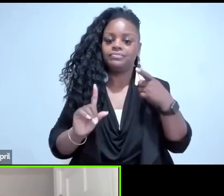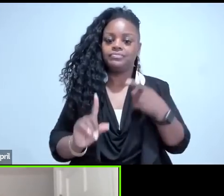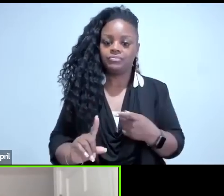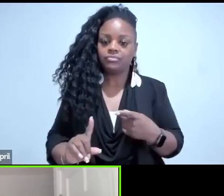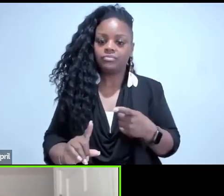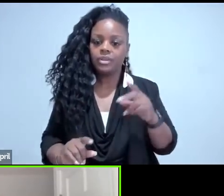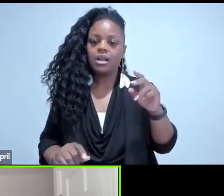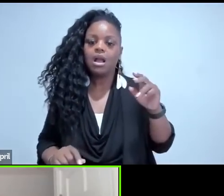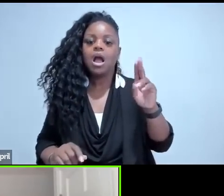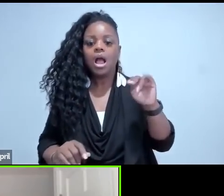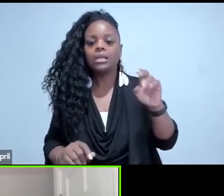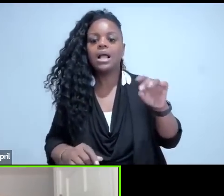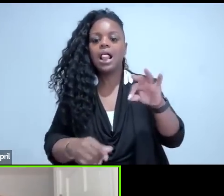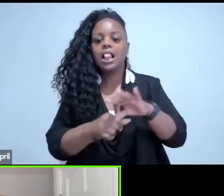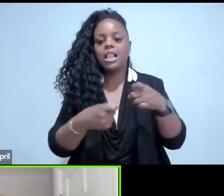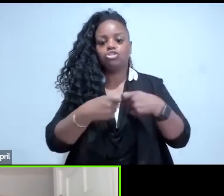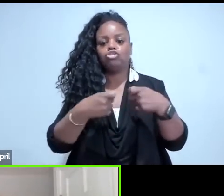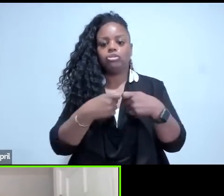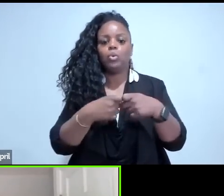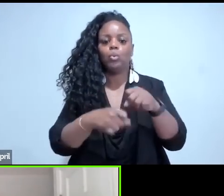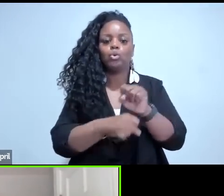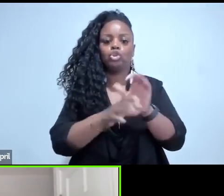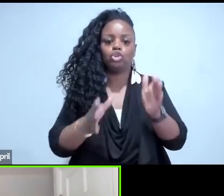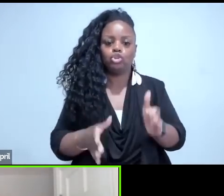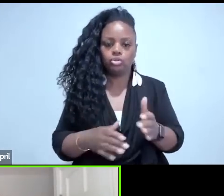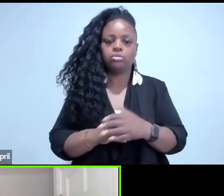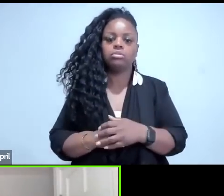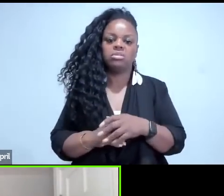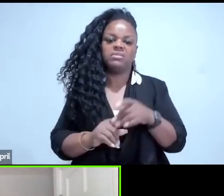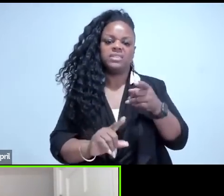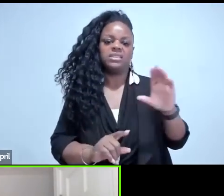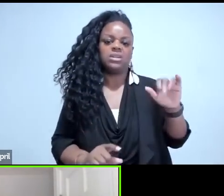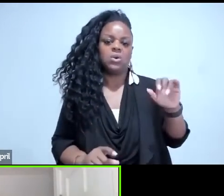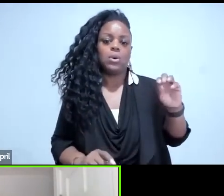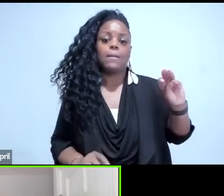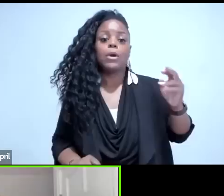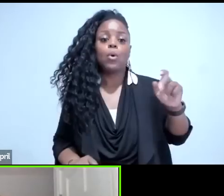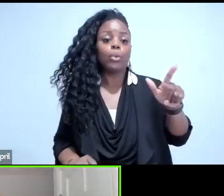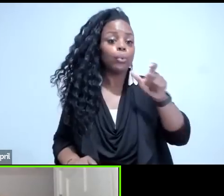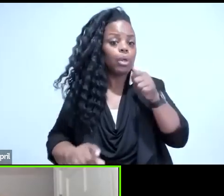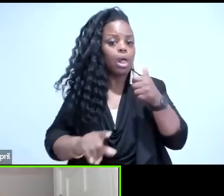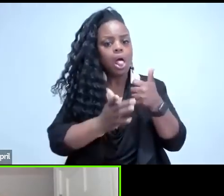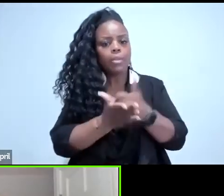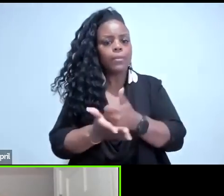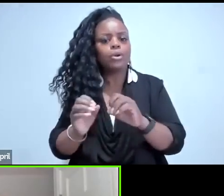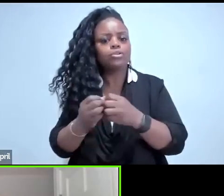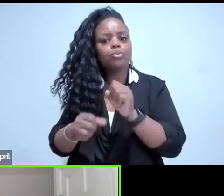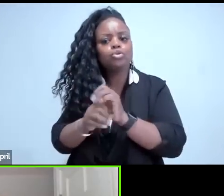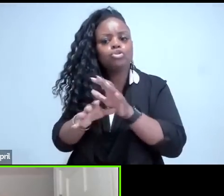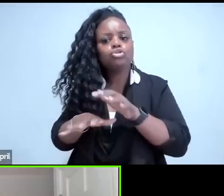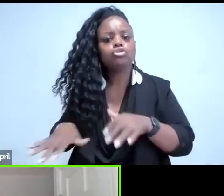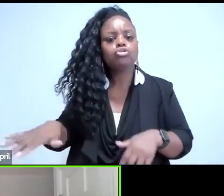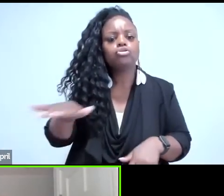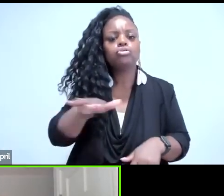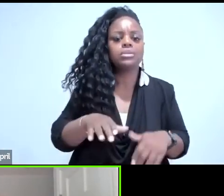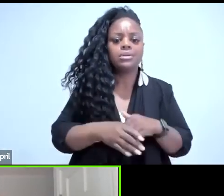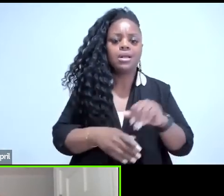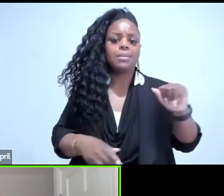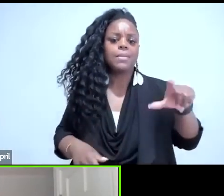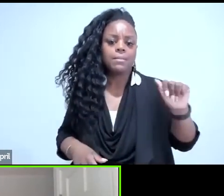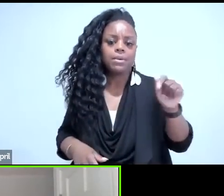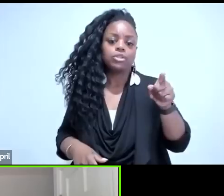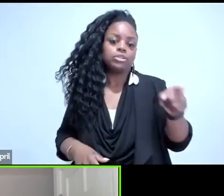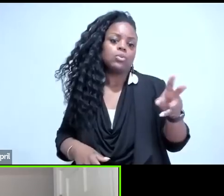in Alabama. She was about Jazz's age when she got involved in the 1934 textile strike. And